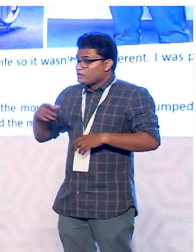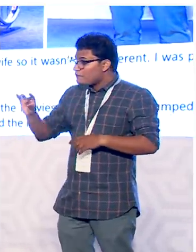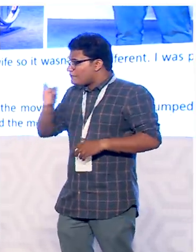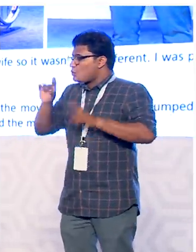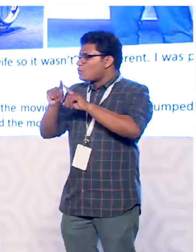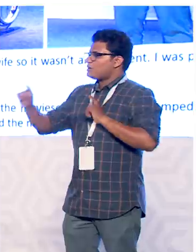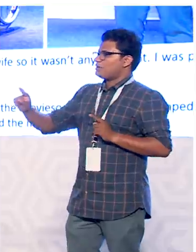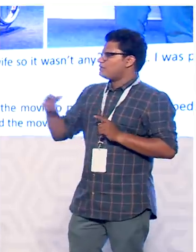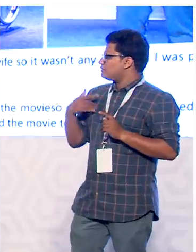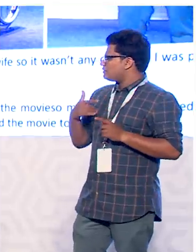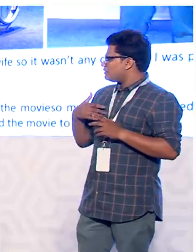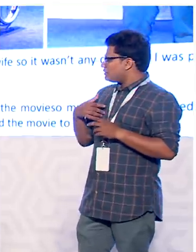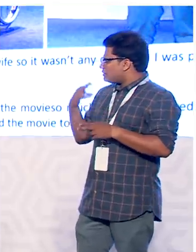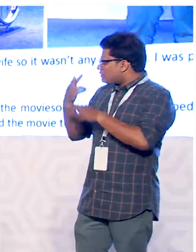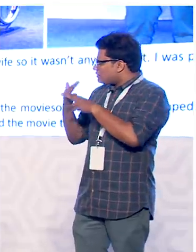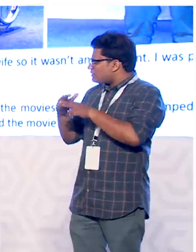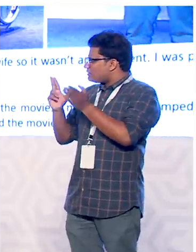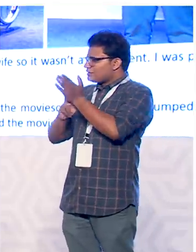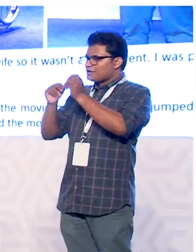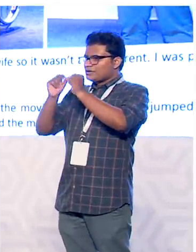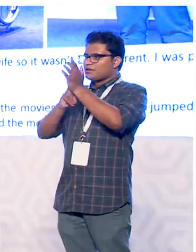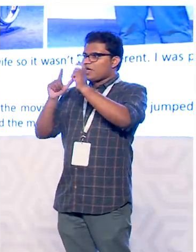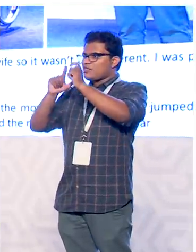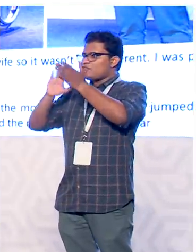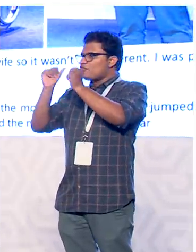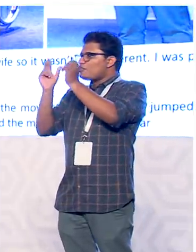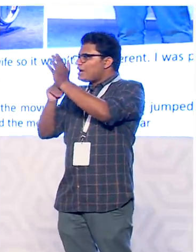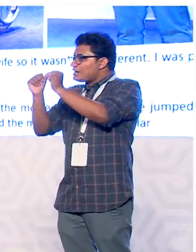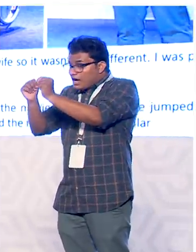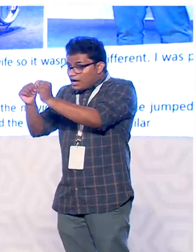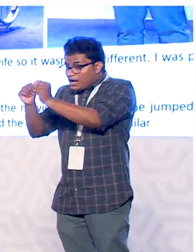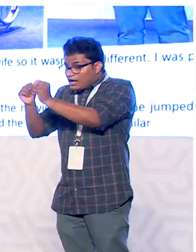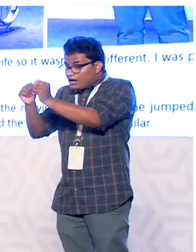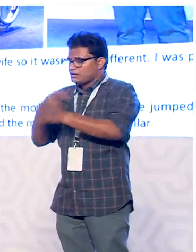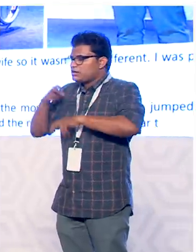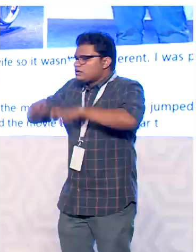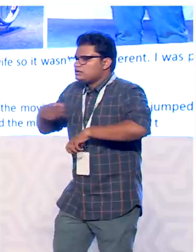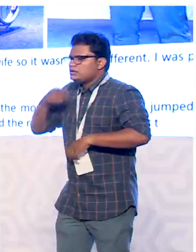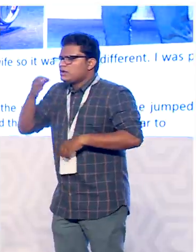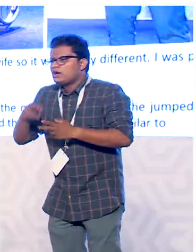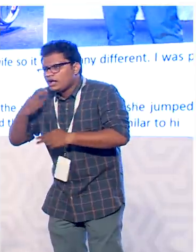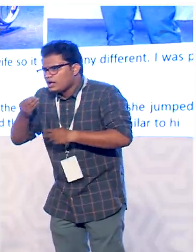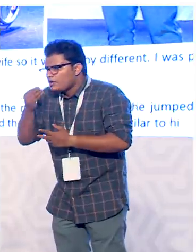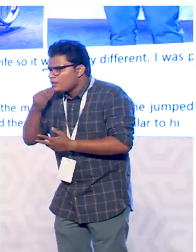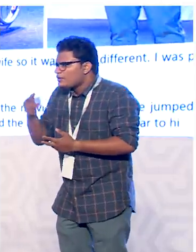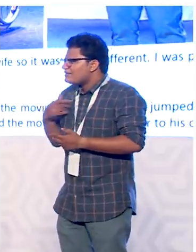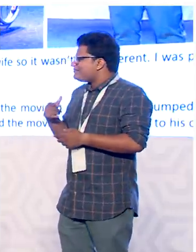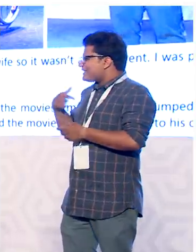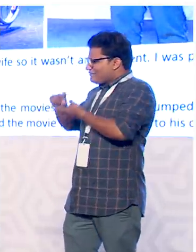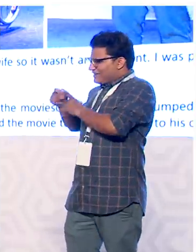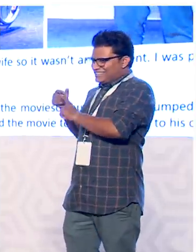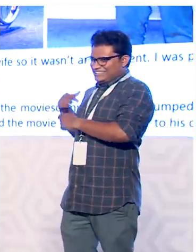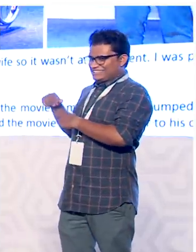one and we didn't even notice the name. It was called Nandana. And once I sat there and started eating, I told my dear friend Ranjini,